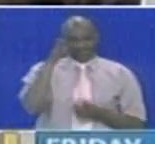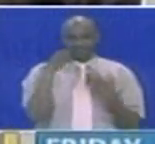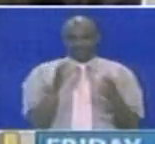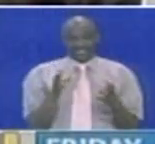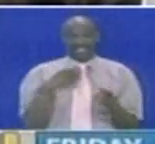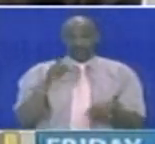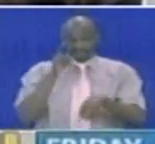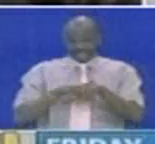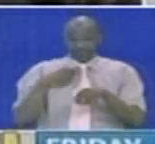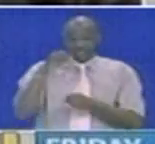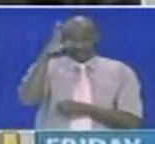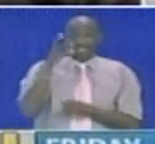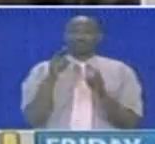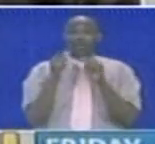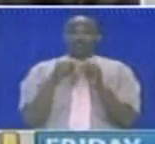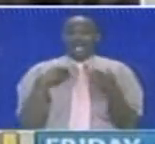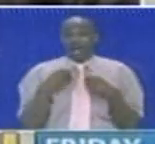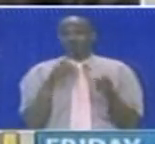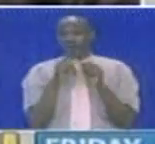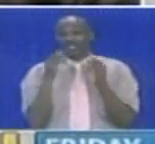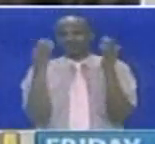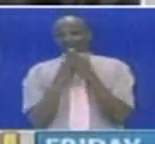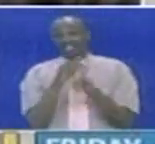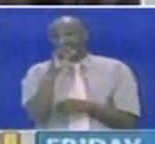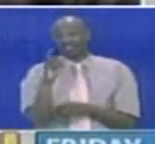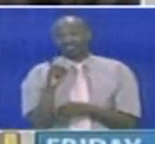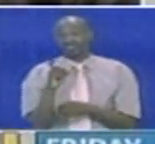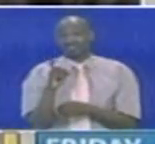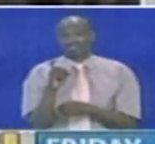for a surprise word. Do we have any tonight?